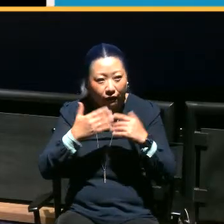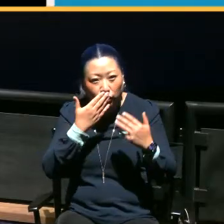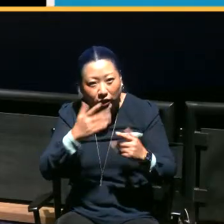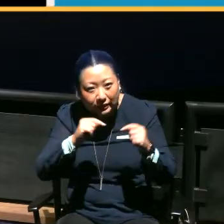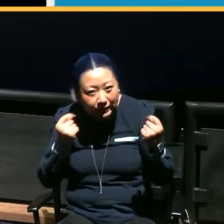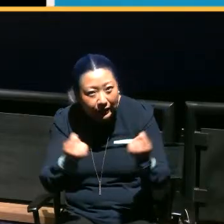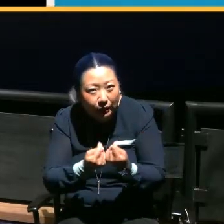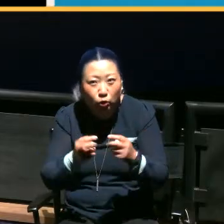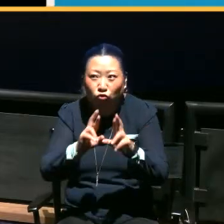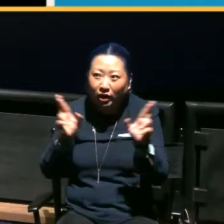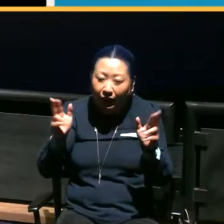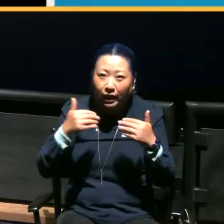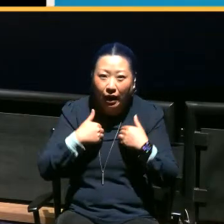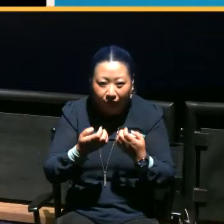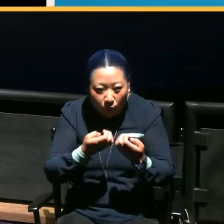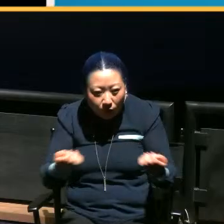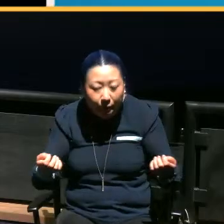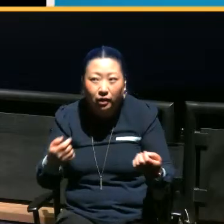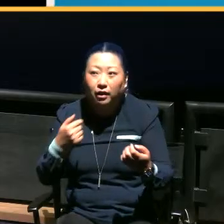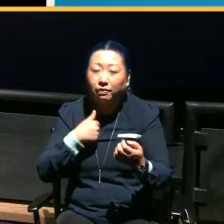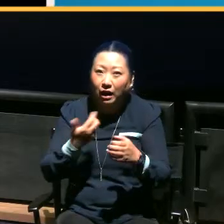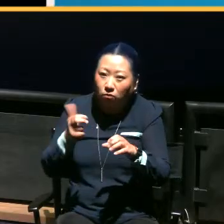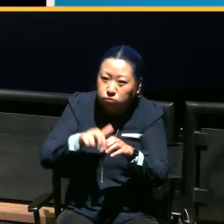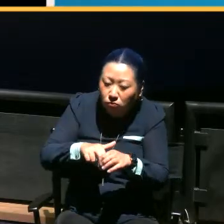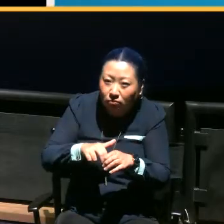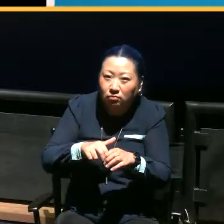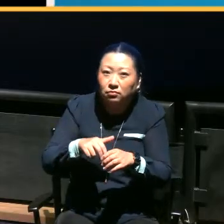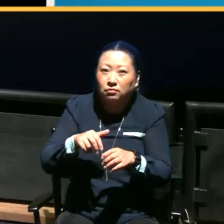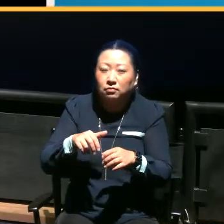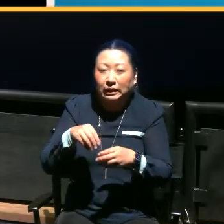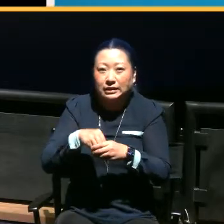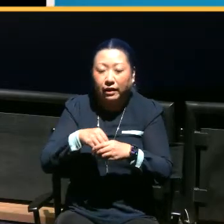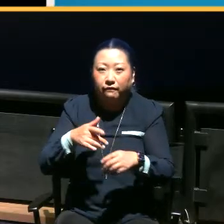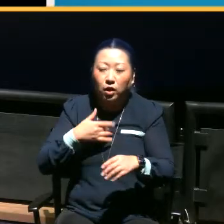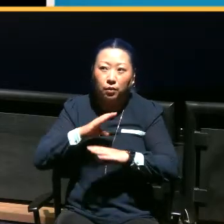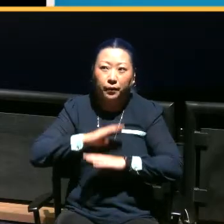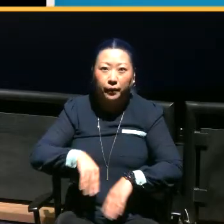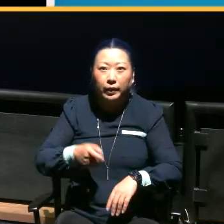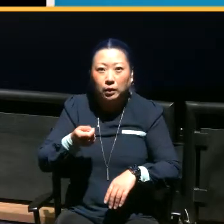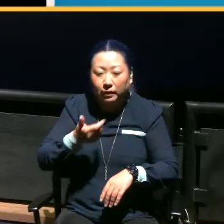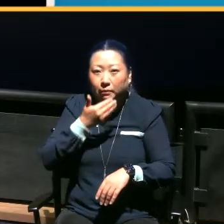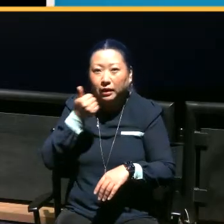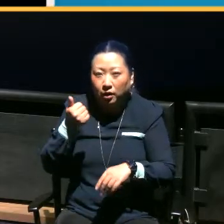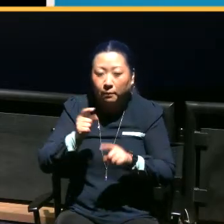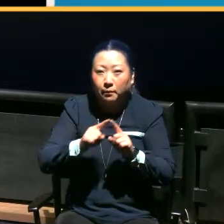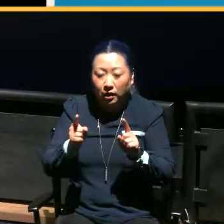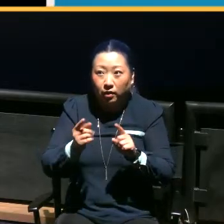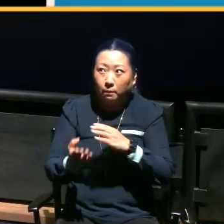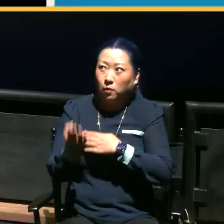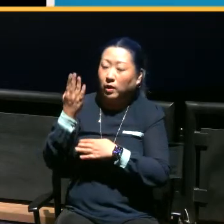Once I got inside, I was feeling a lot better, but a little intimidating looking at the spaceship that morning.